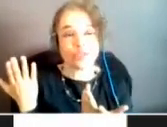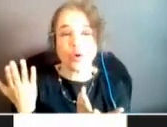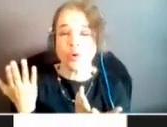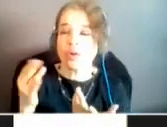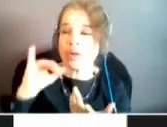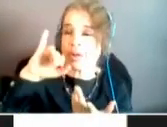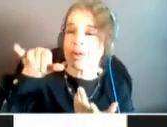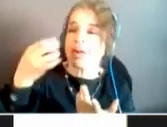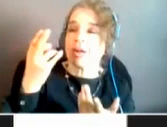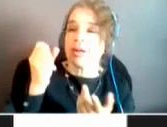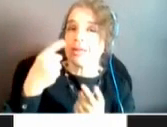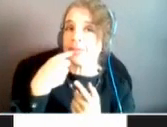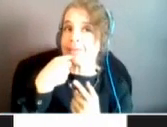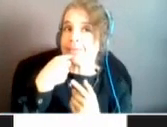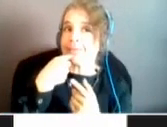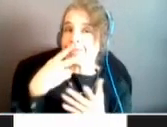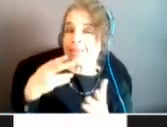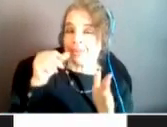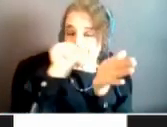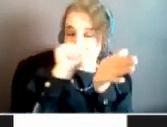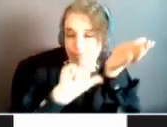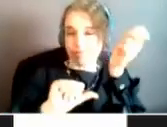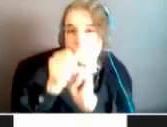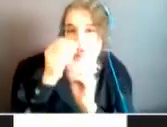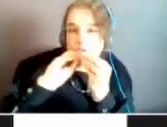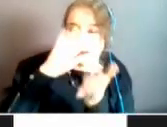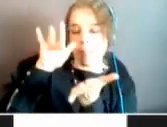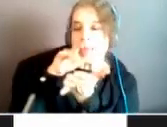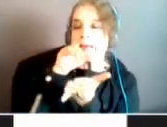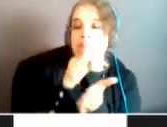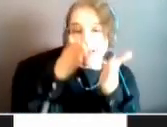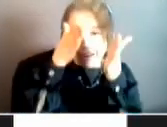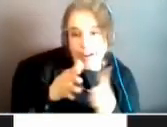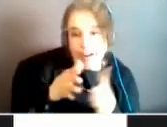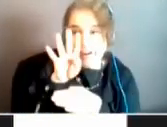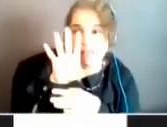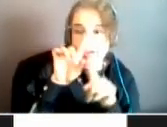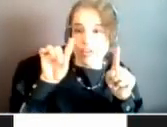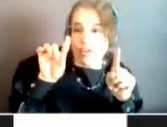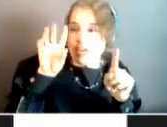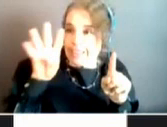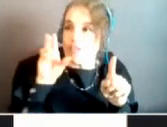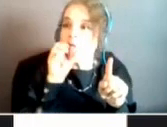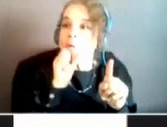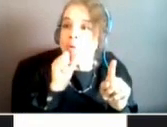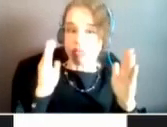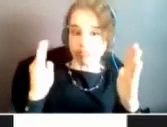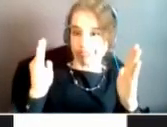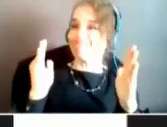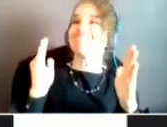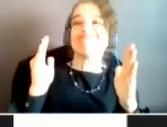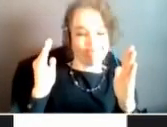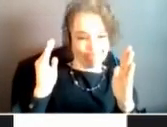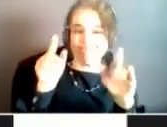As Jocelyn was saying too, that the suicide rate for middle-aged individuals, 45 to 64, also